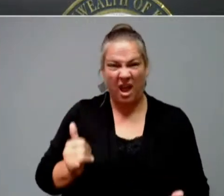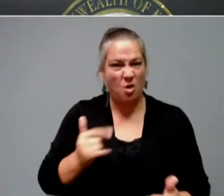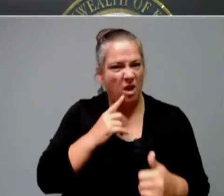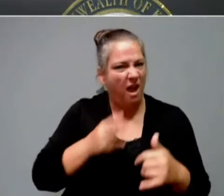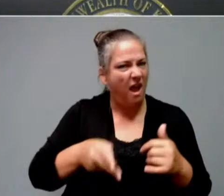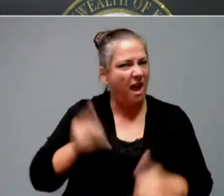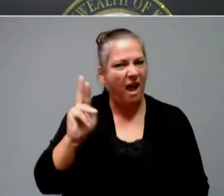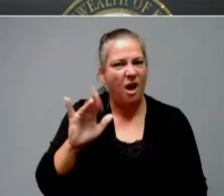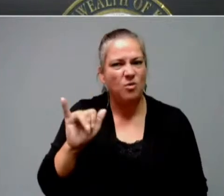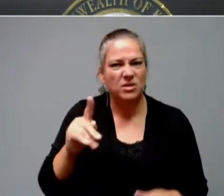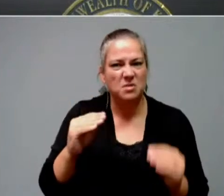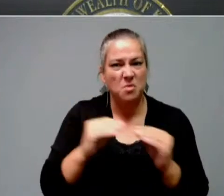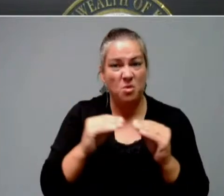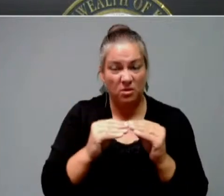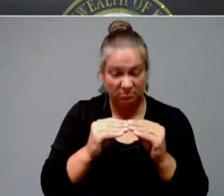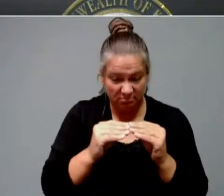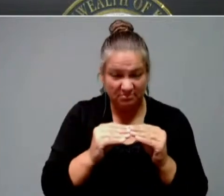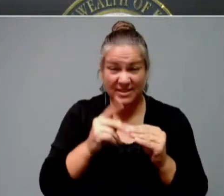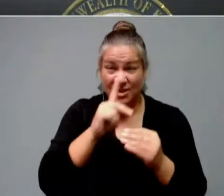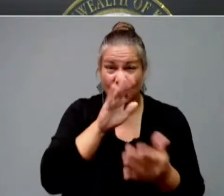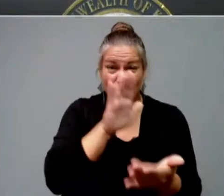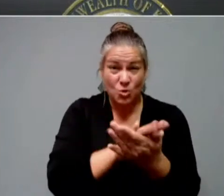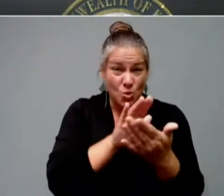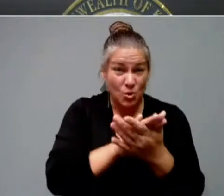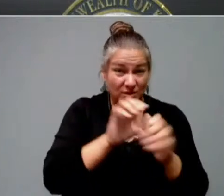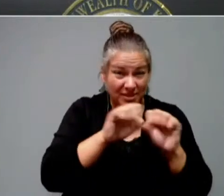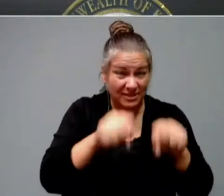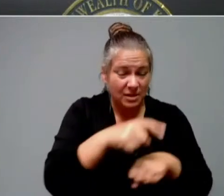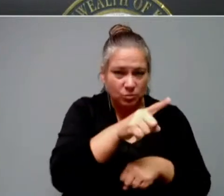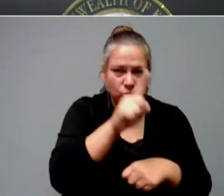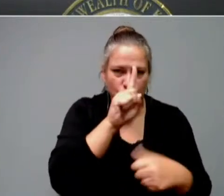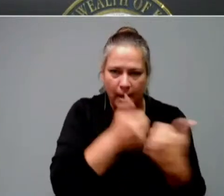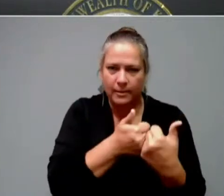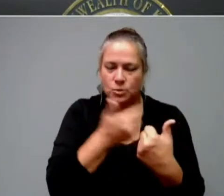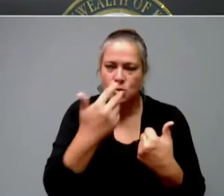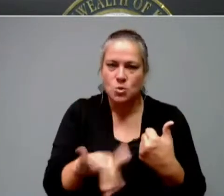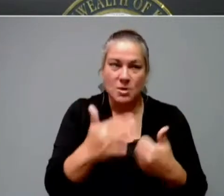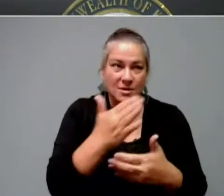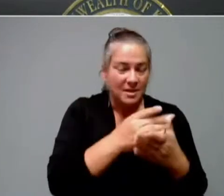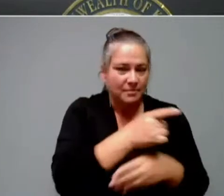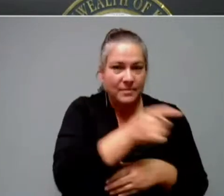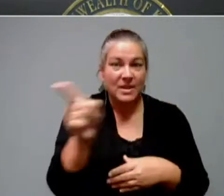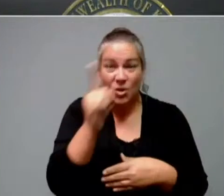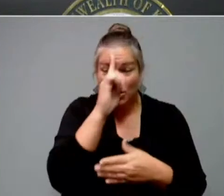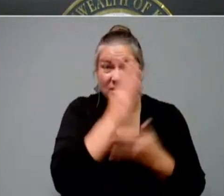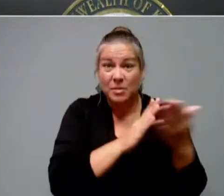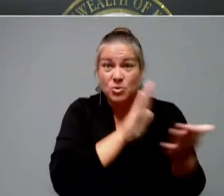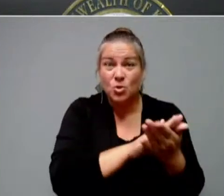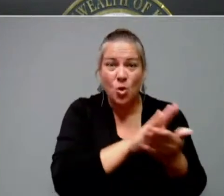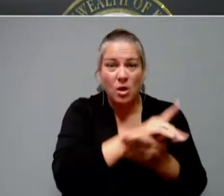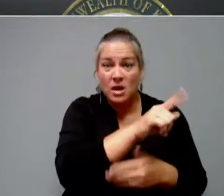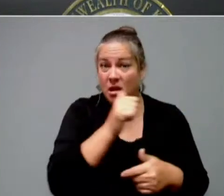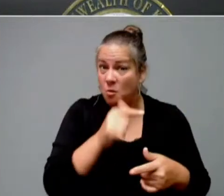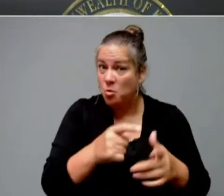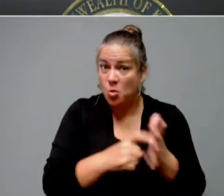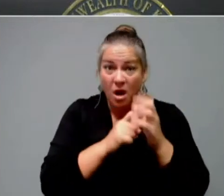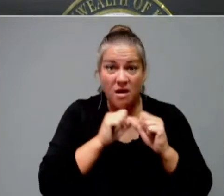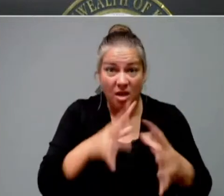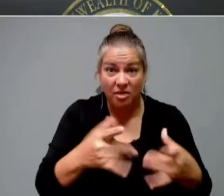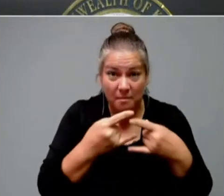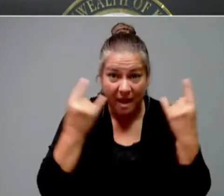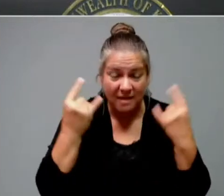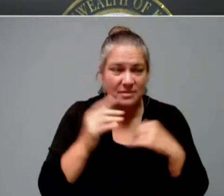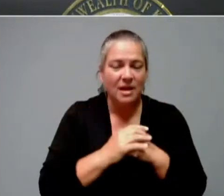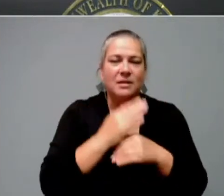see challenges in school systems, especially those school systems that have not required masks or that have gone back and forth.